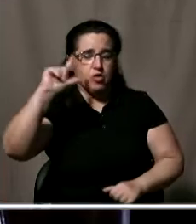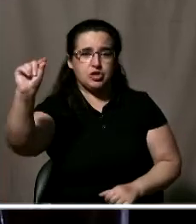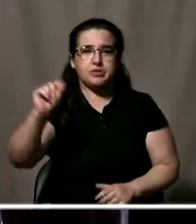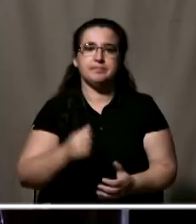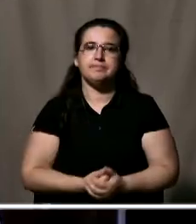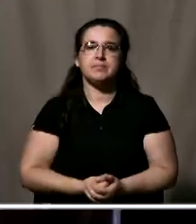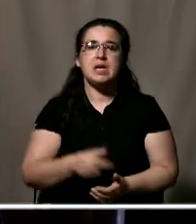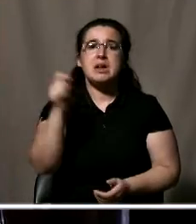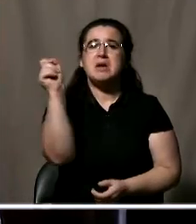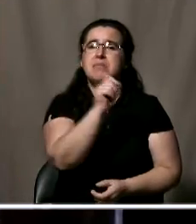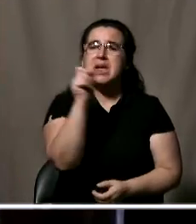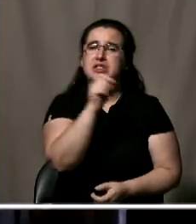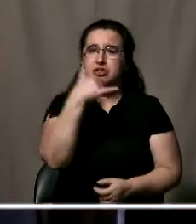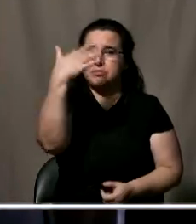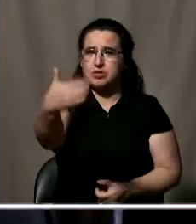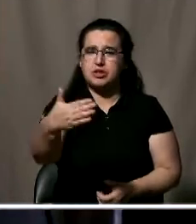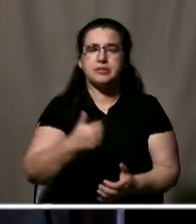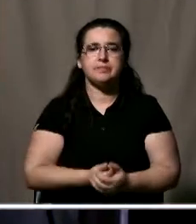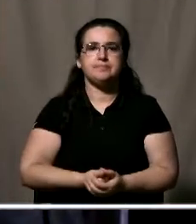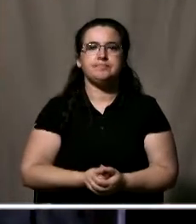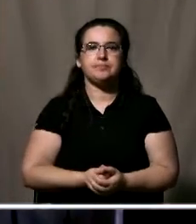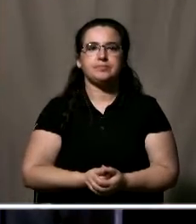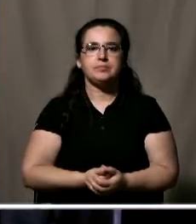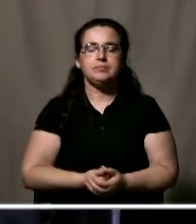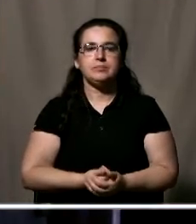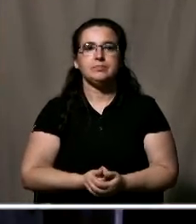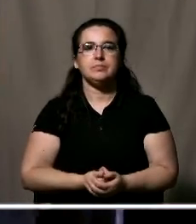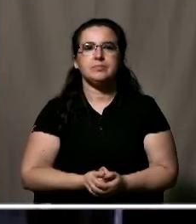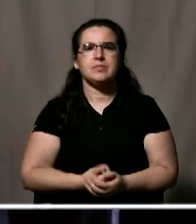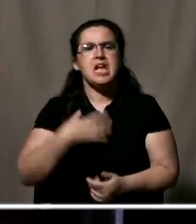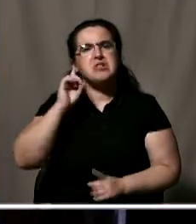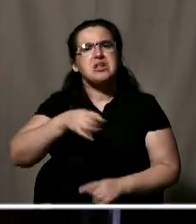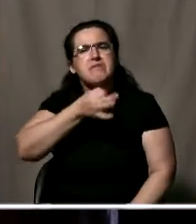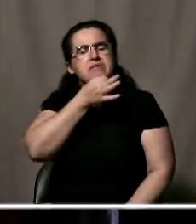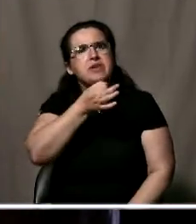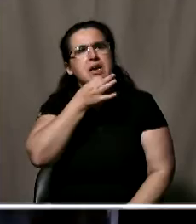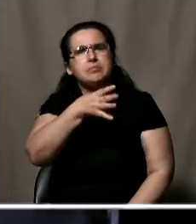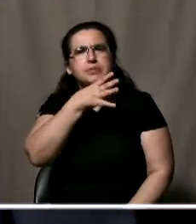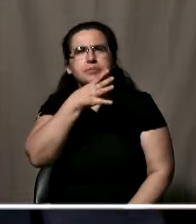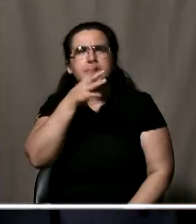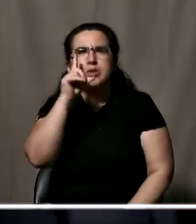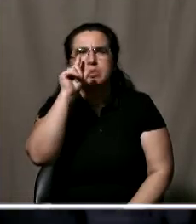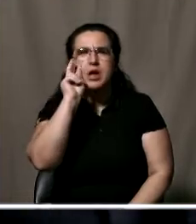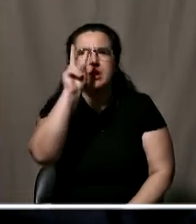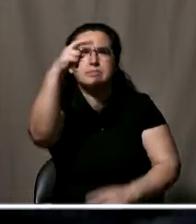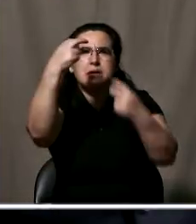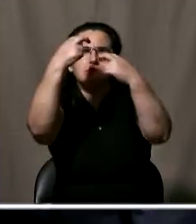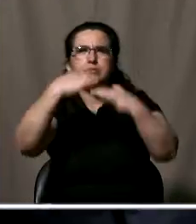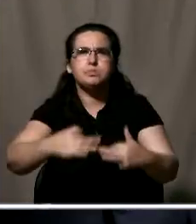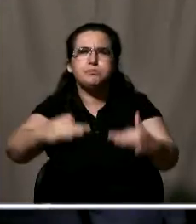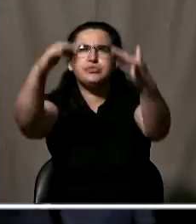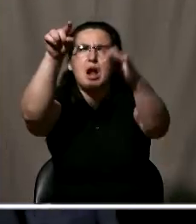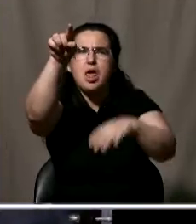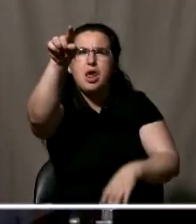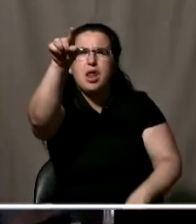Months later. Vários meses and depois. As I was speaking, I looked out in the back row. E à medida que eu estava a pregar, eu olhei lá na distância. As far as